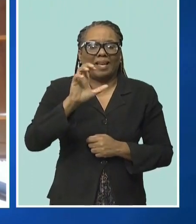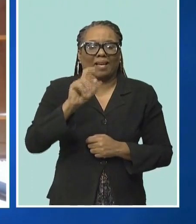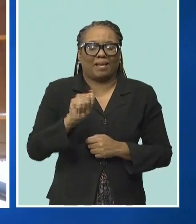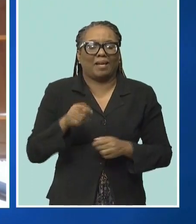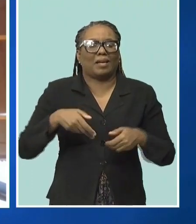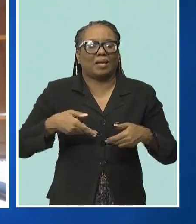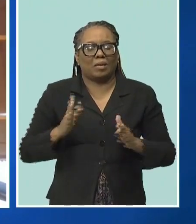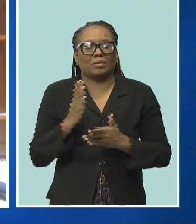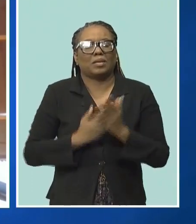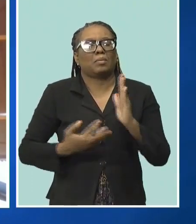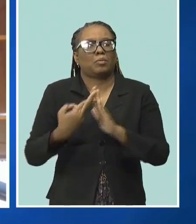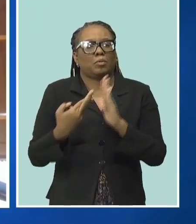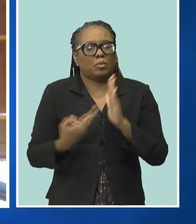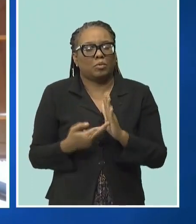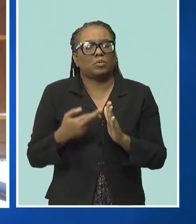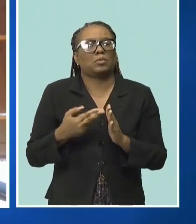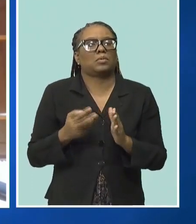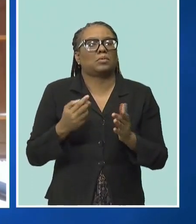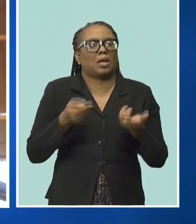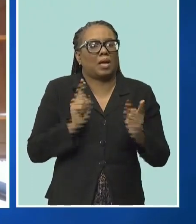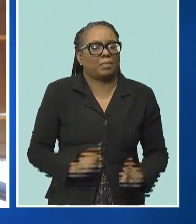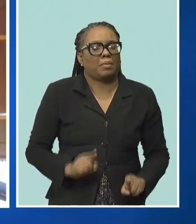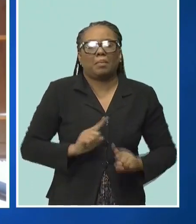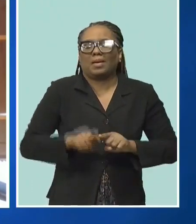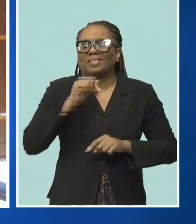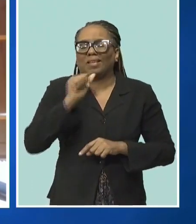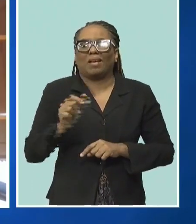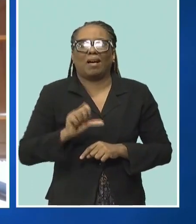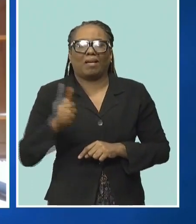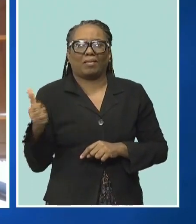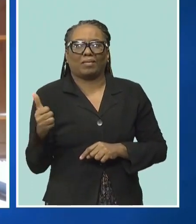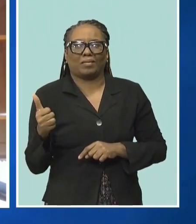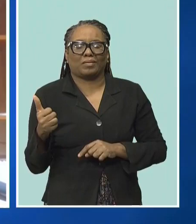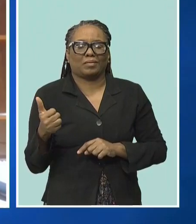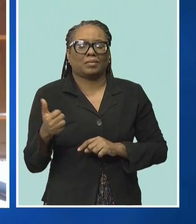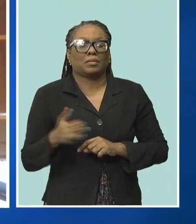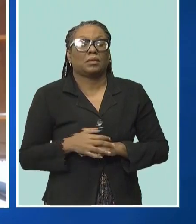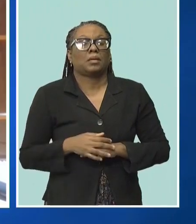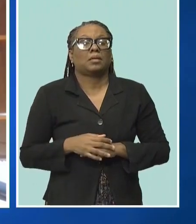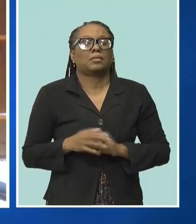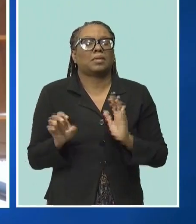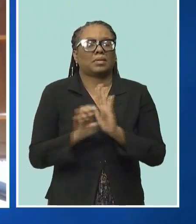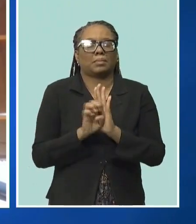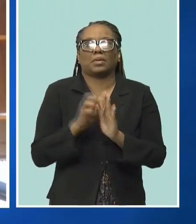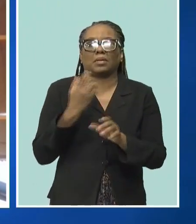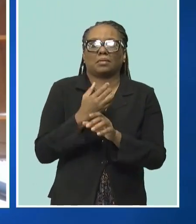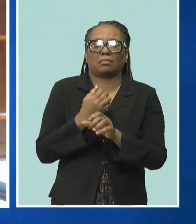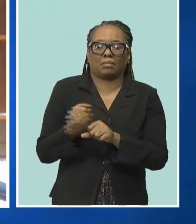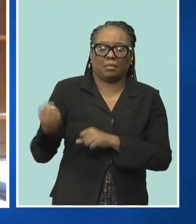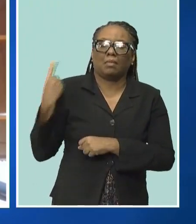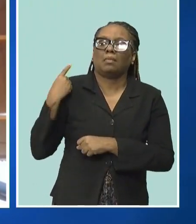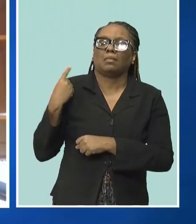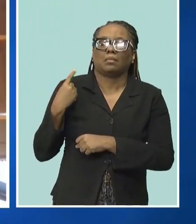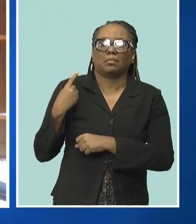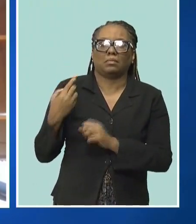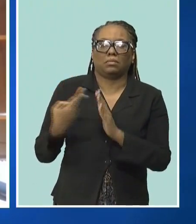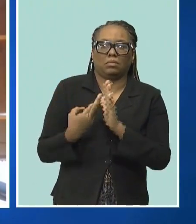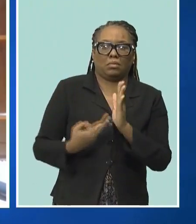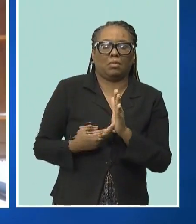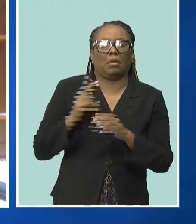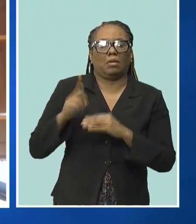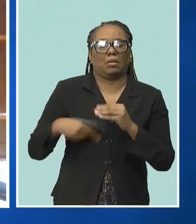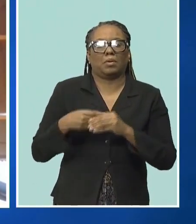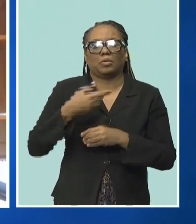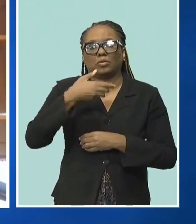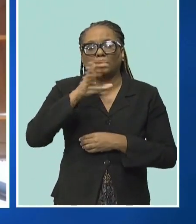regulations to be made, but not others. So last year, we made regulations relating to drinking